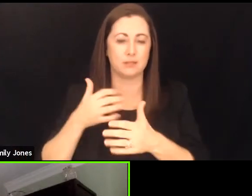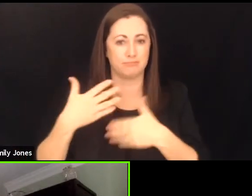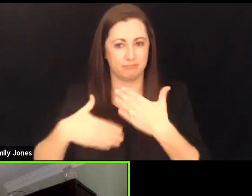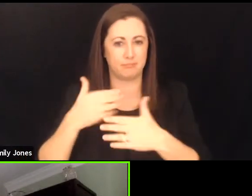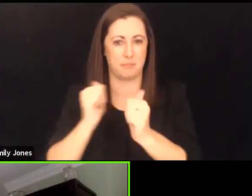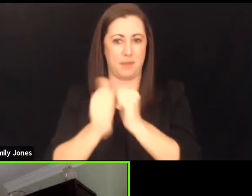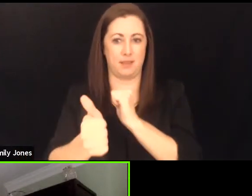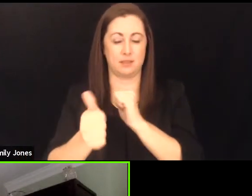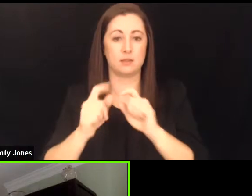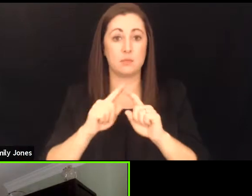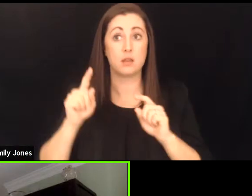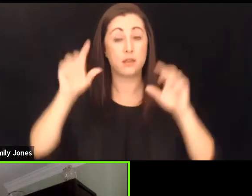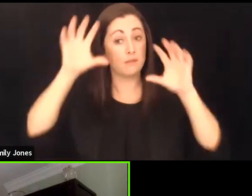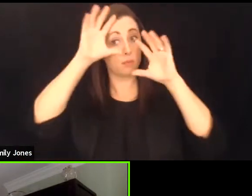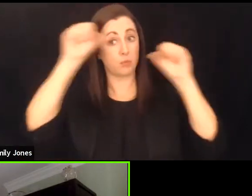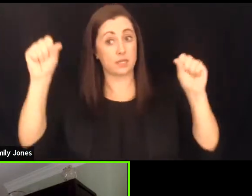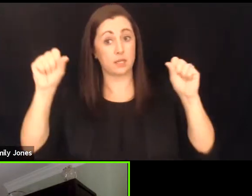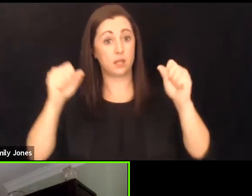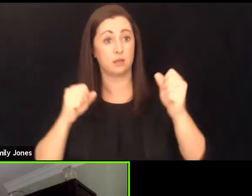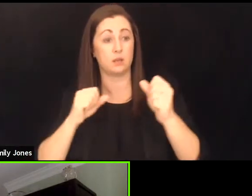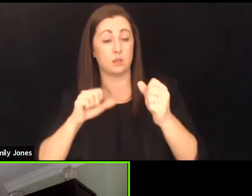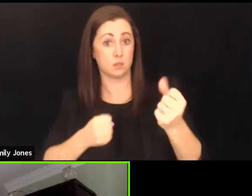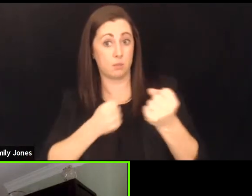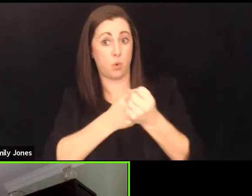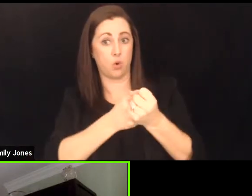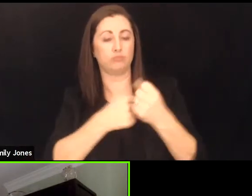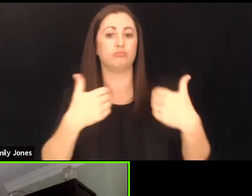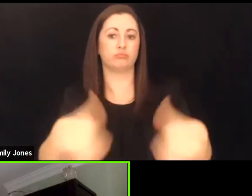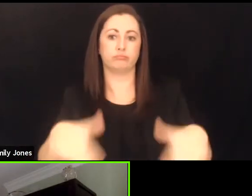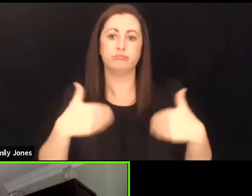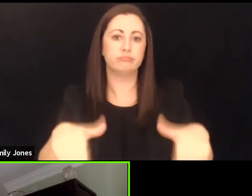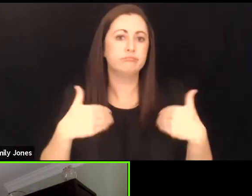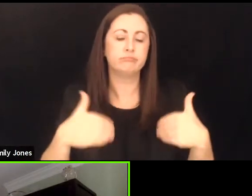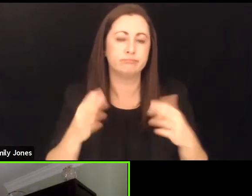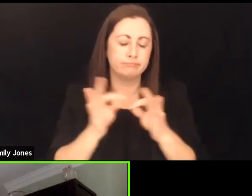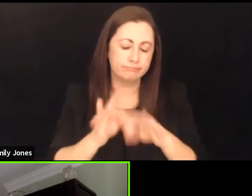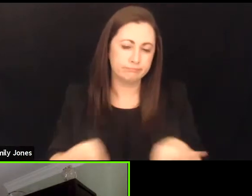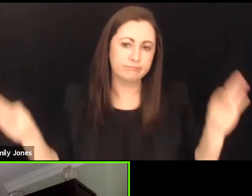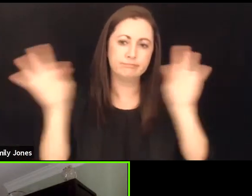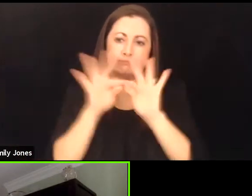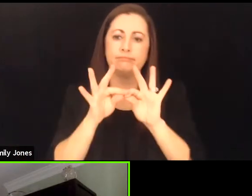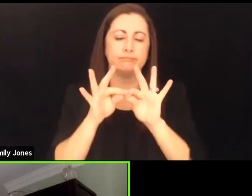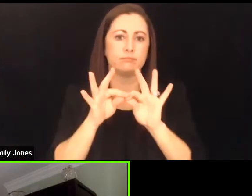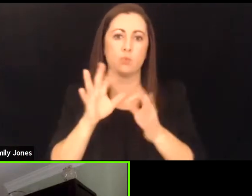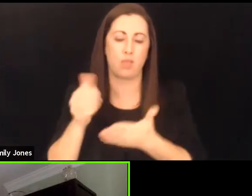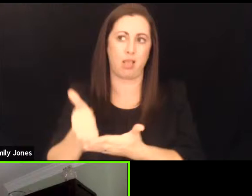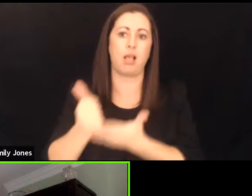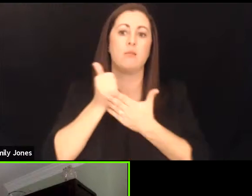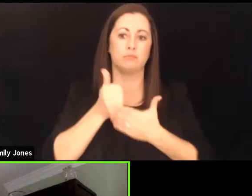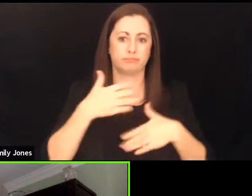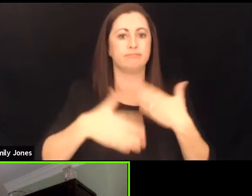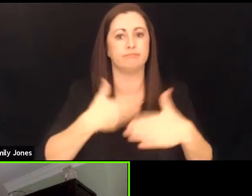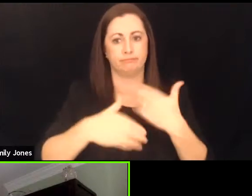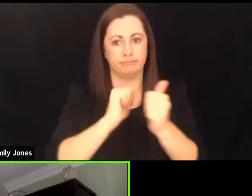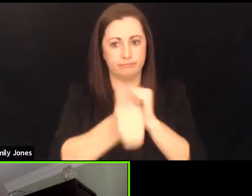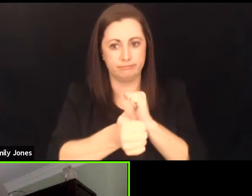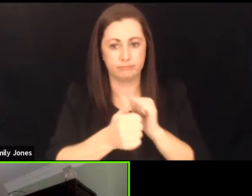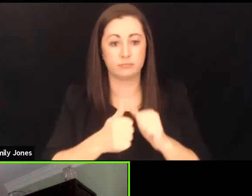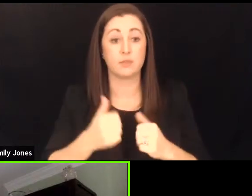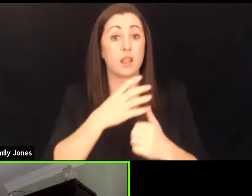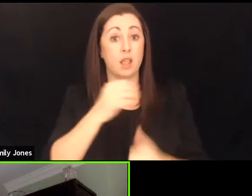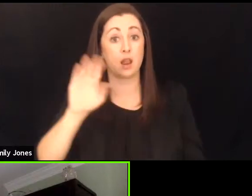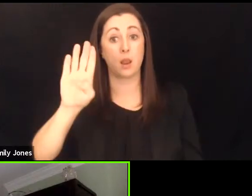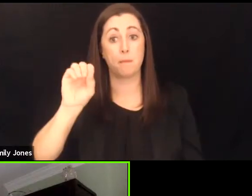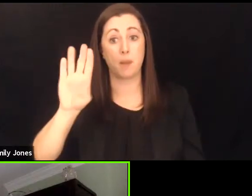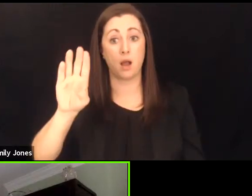backing of the President of the United States was just, was monumental. It was just so helpful. And then we had people like Bob Dole,